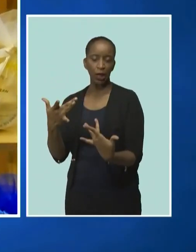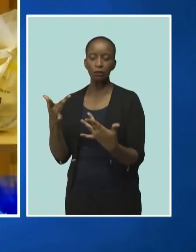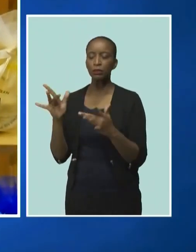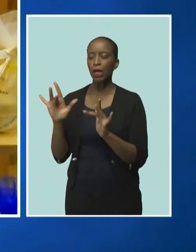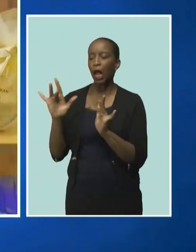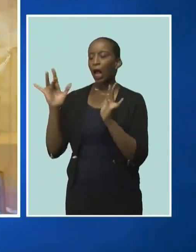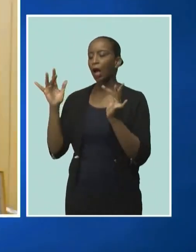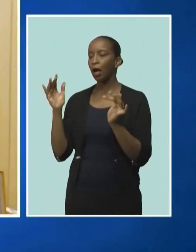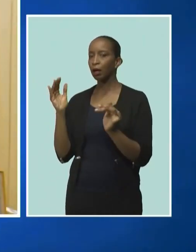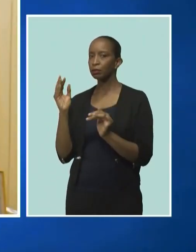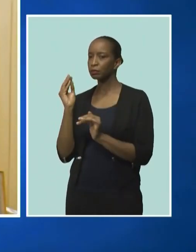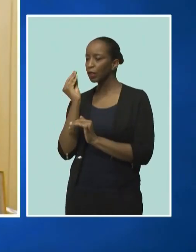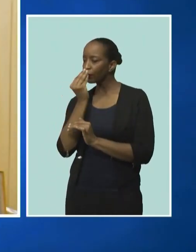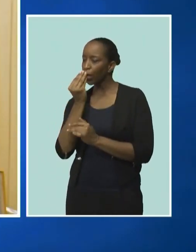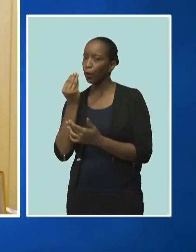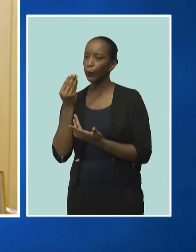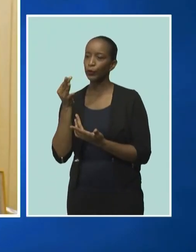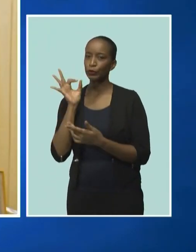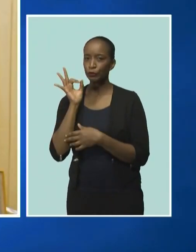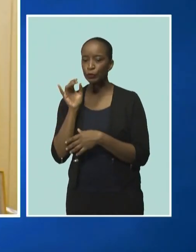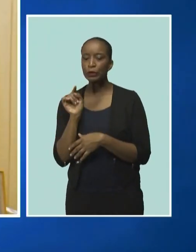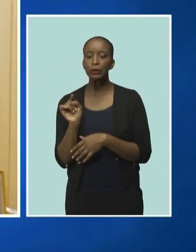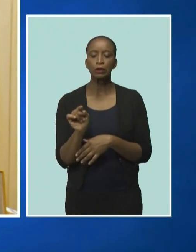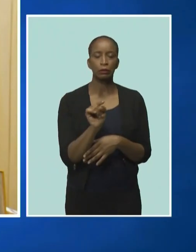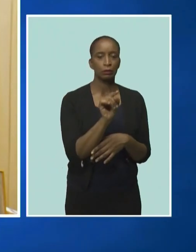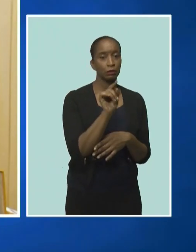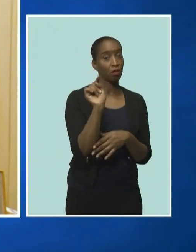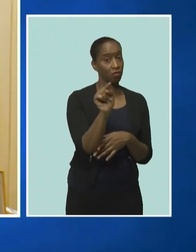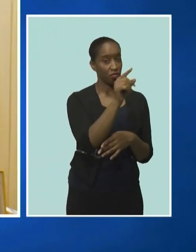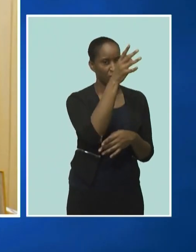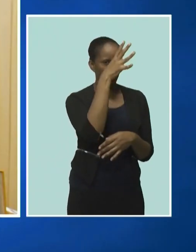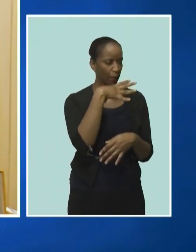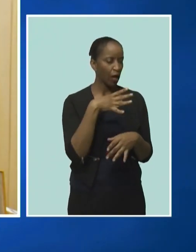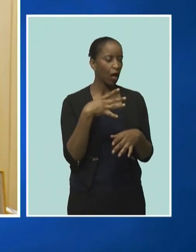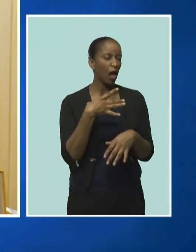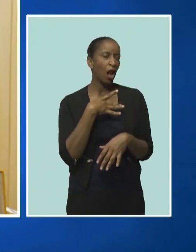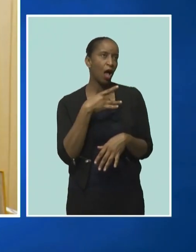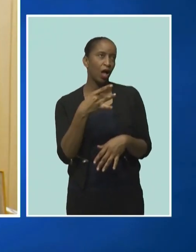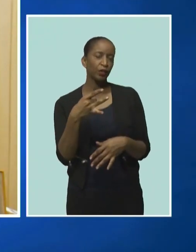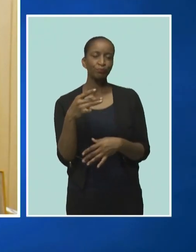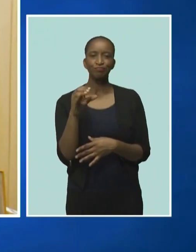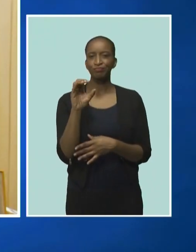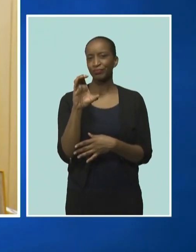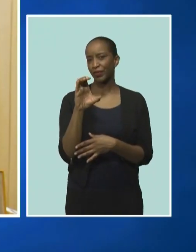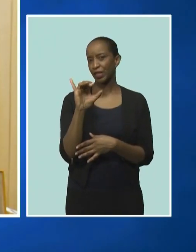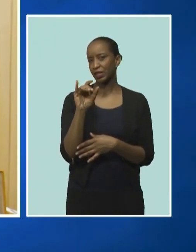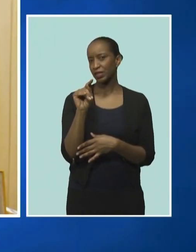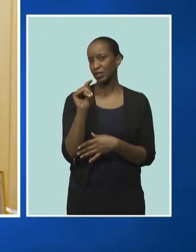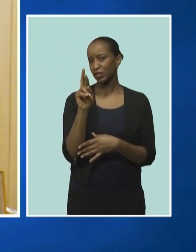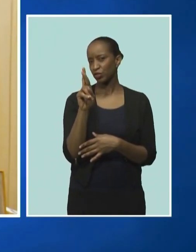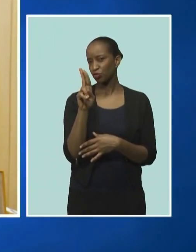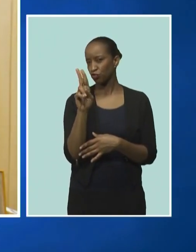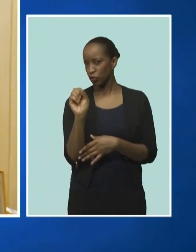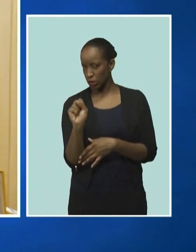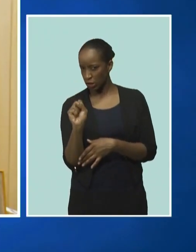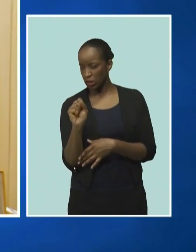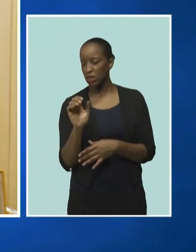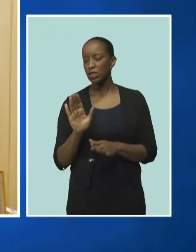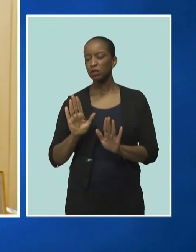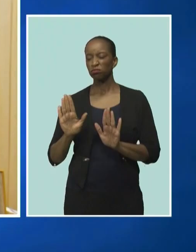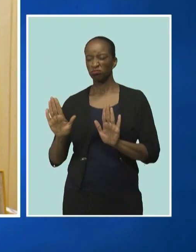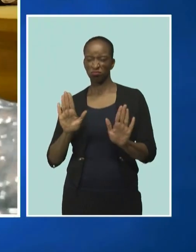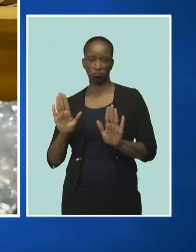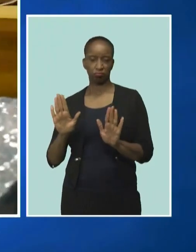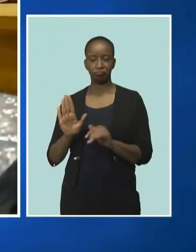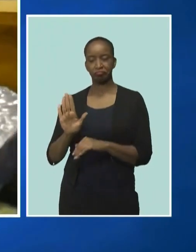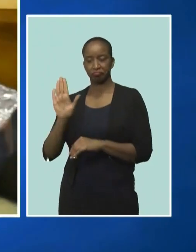like citrus. A lot of men like spicier, more grounding scents. So that is really where I make the distinction between men's and women's soaps. The